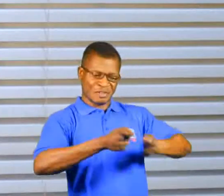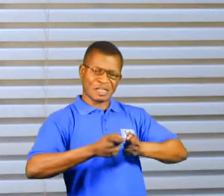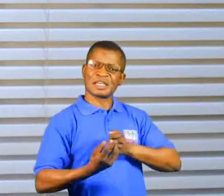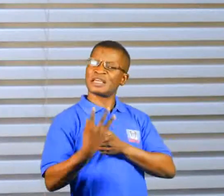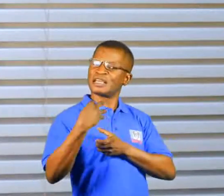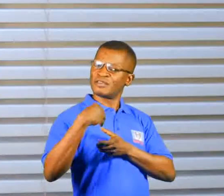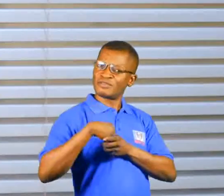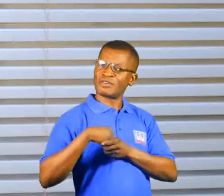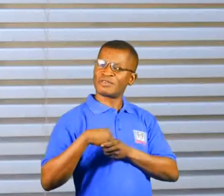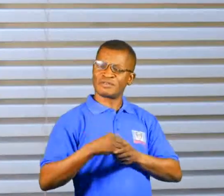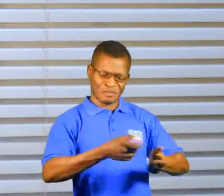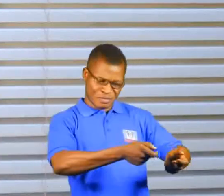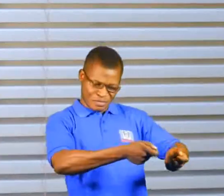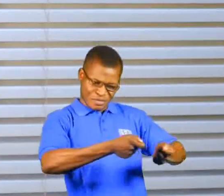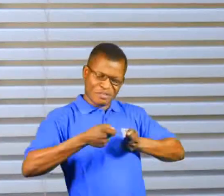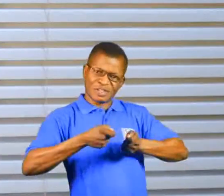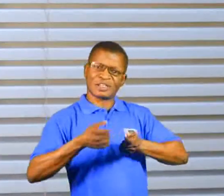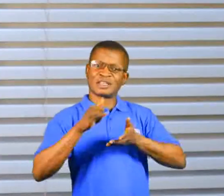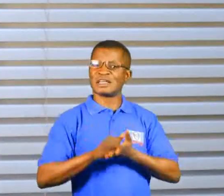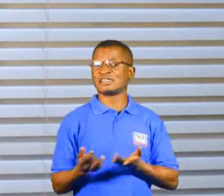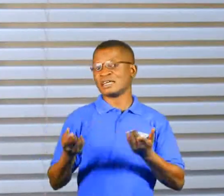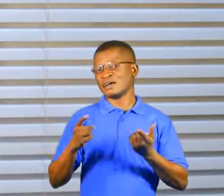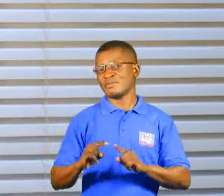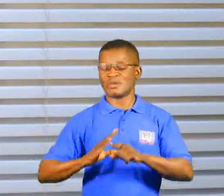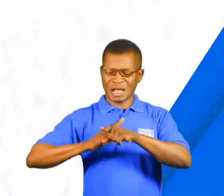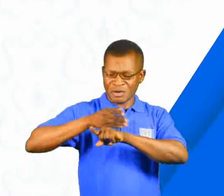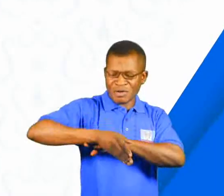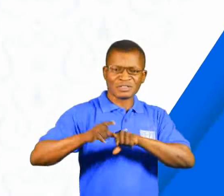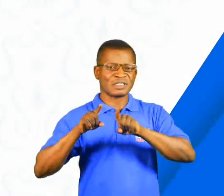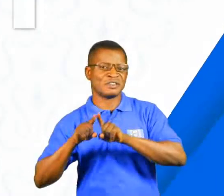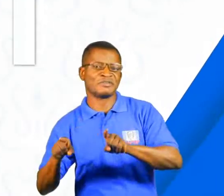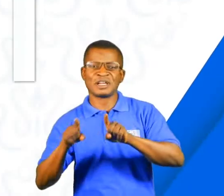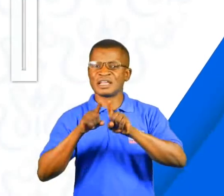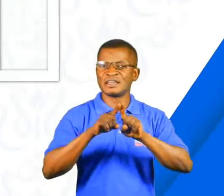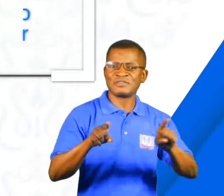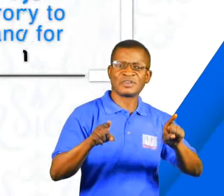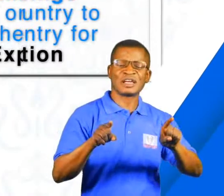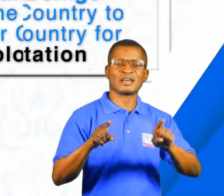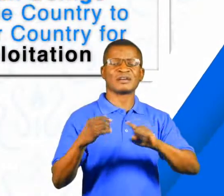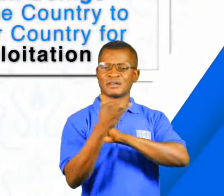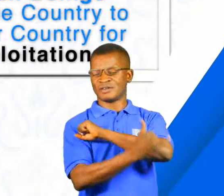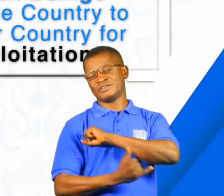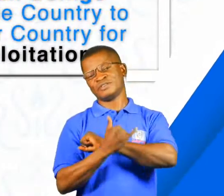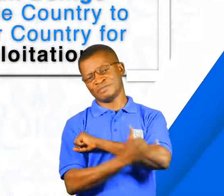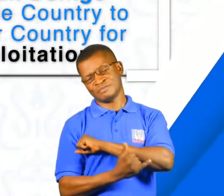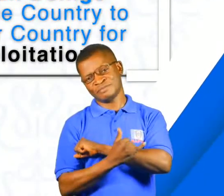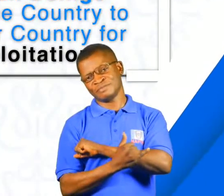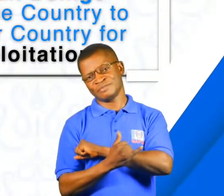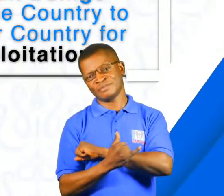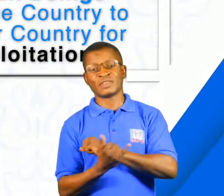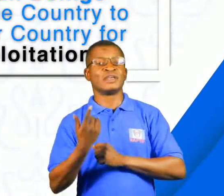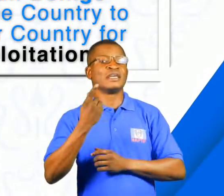involves the trafficking that is done across national borders. And